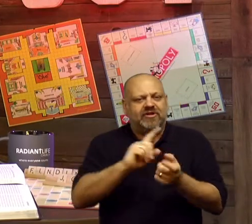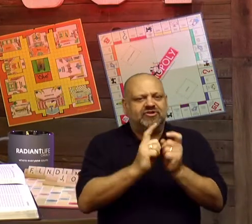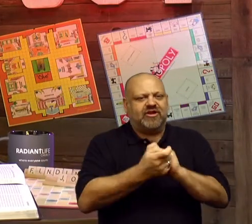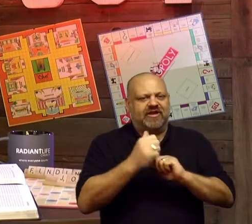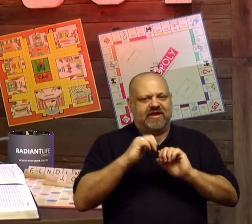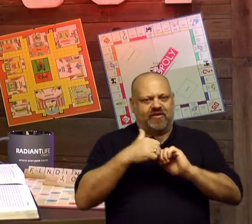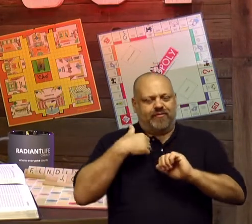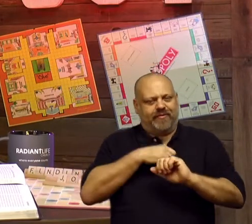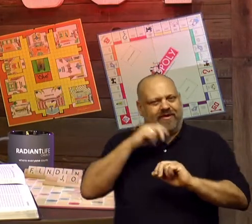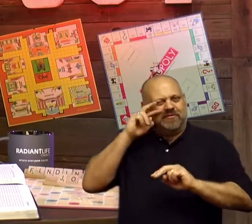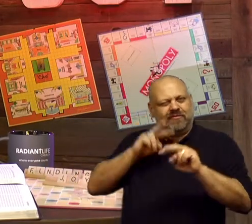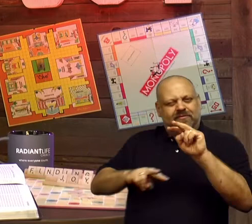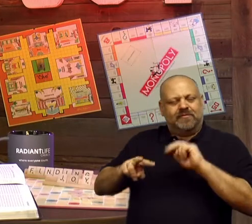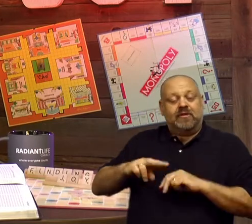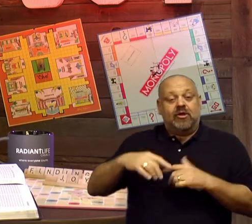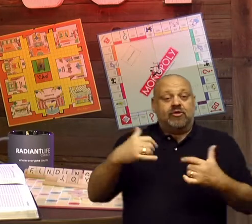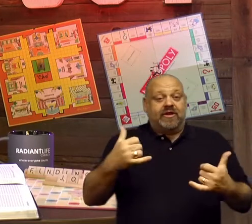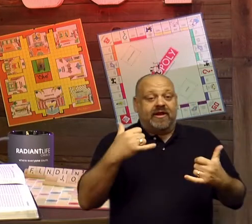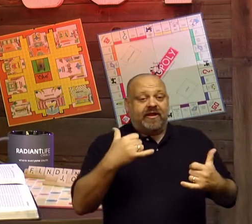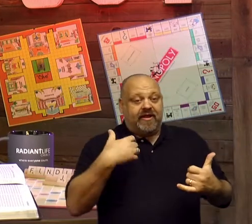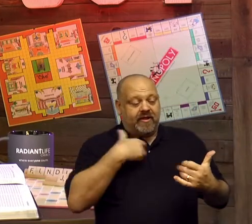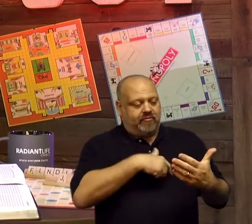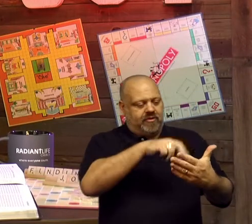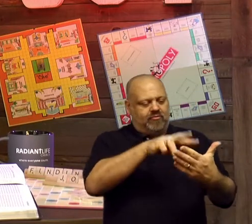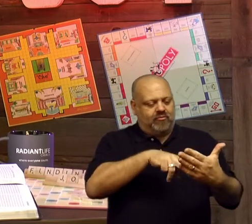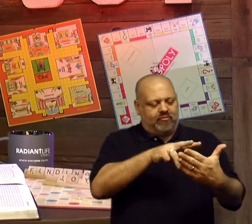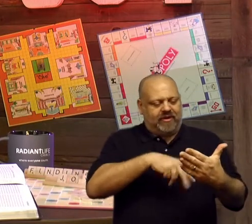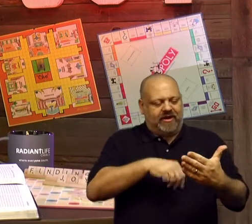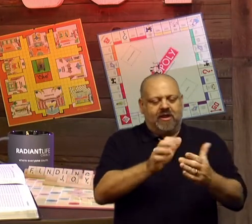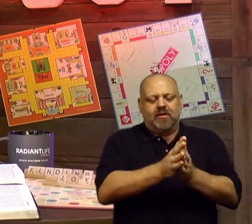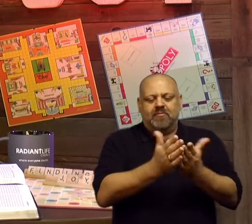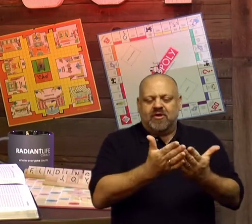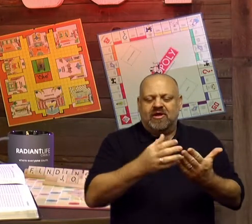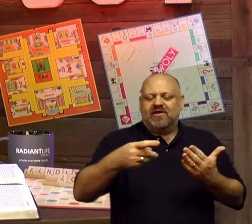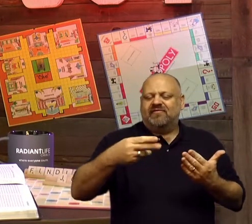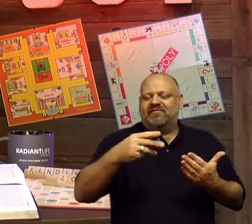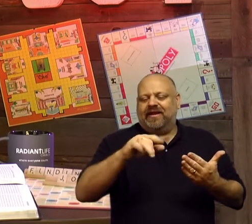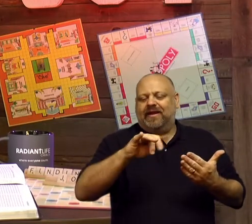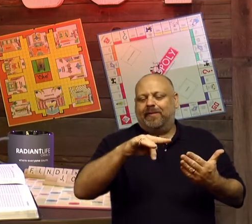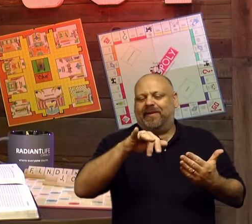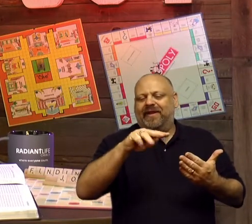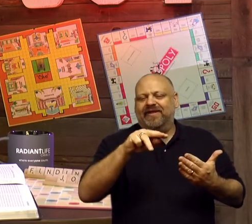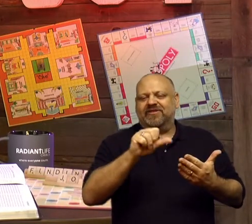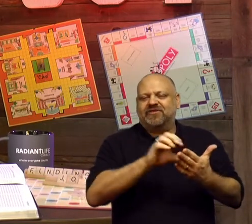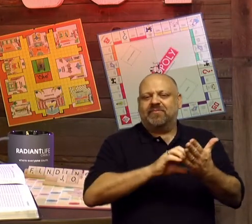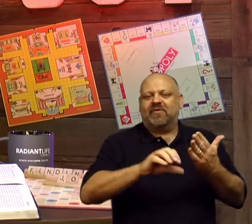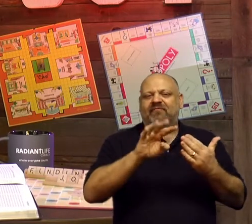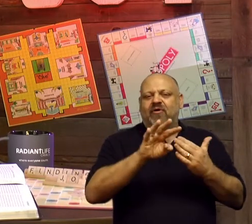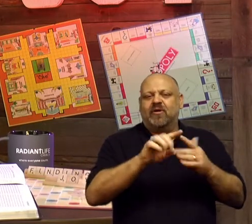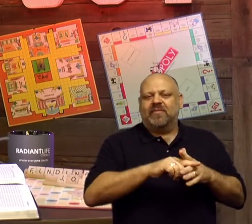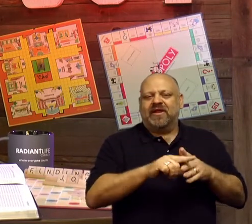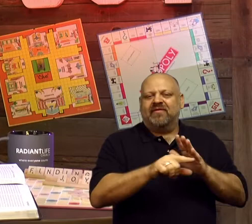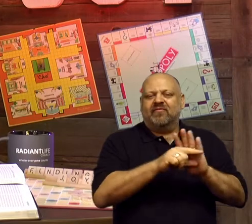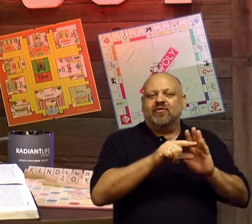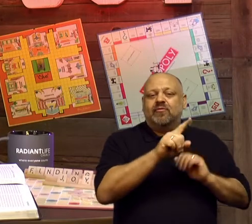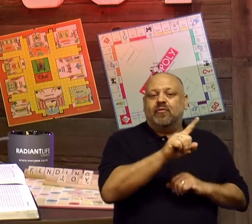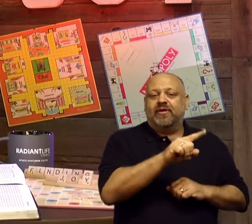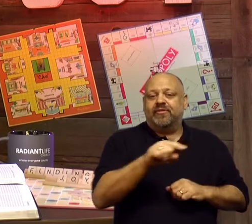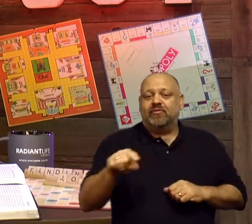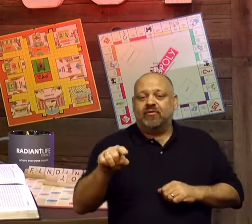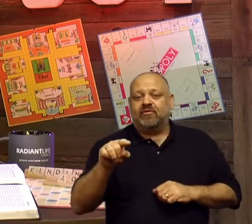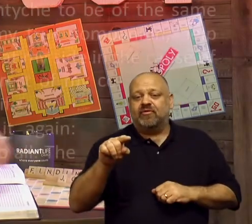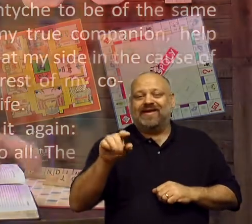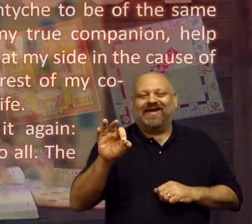really change our outlook. Today we'll be reading from Philippians chapter 4, beginning at verse 1 through